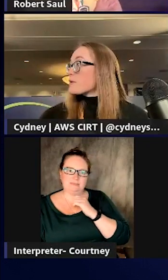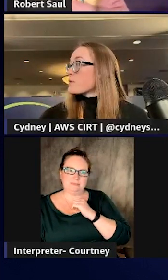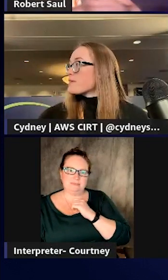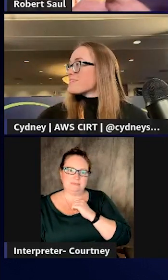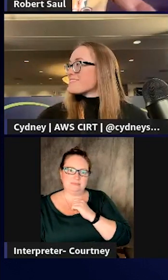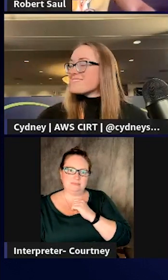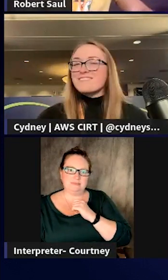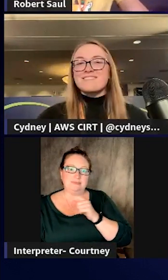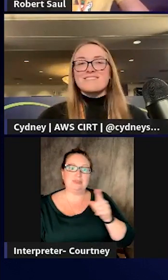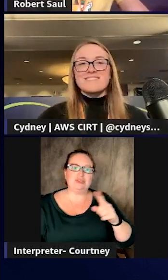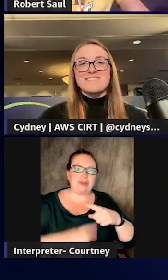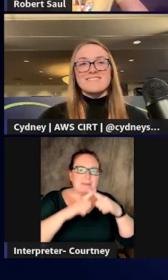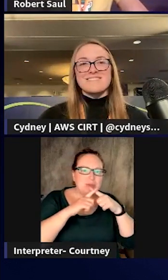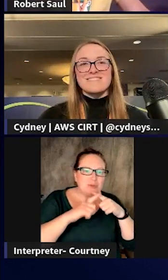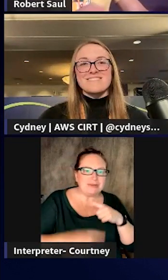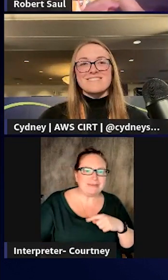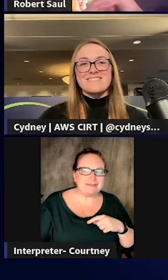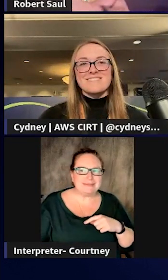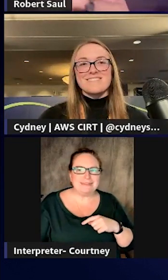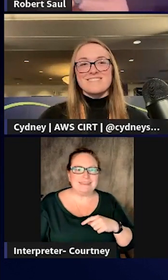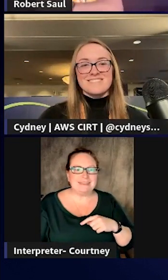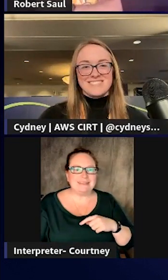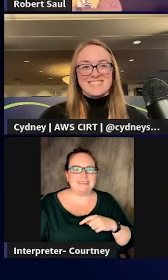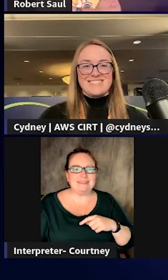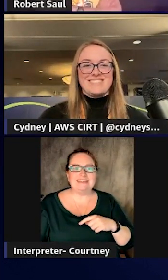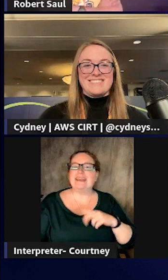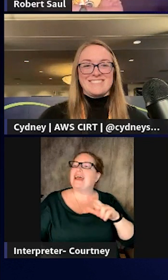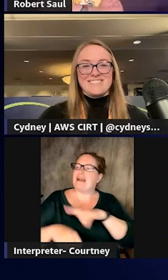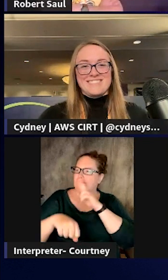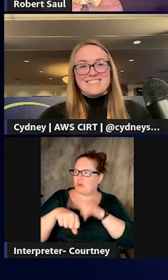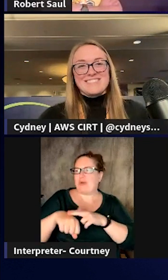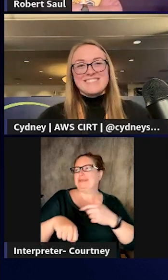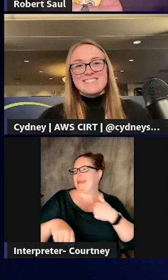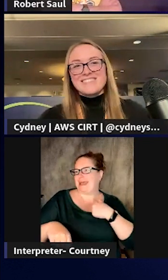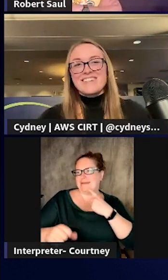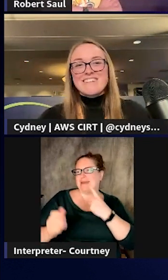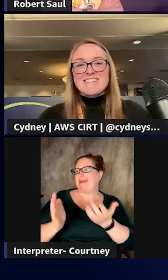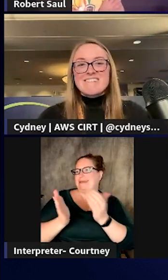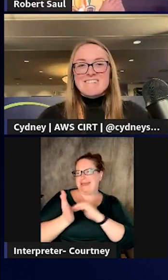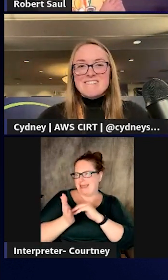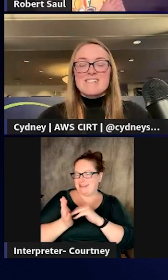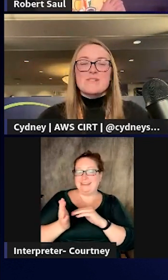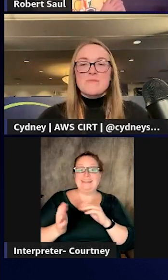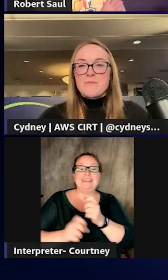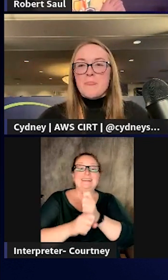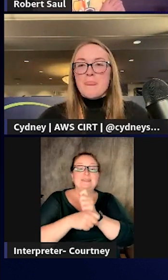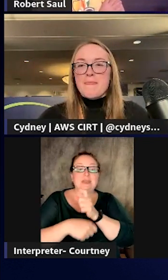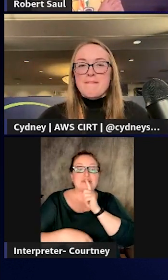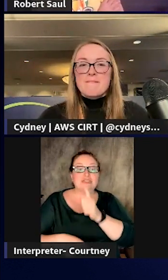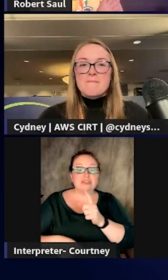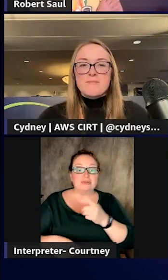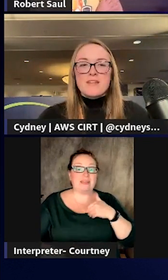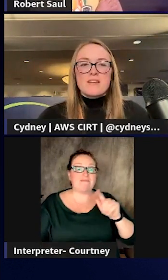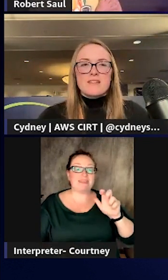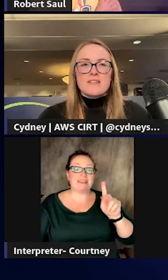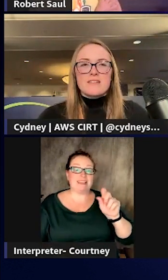You're on mute. Of course I am. Again, let's just make sure that we get the links posted